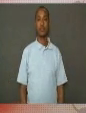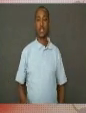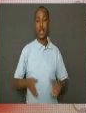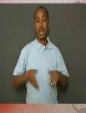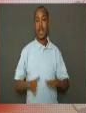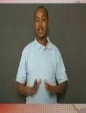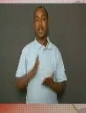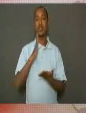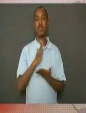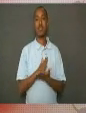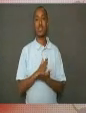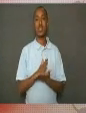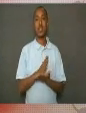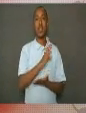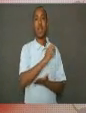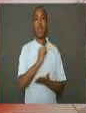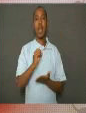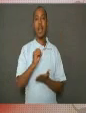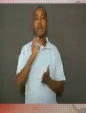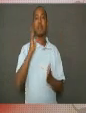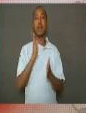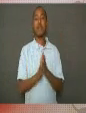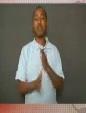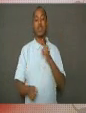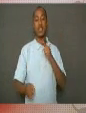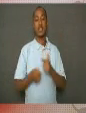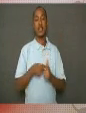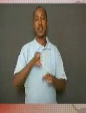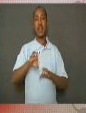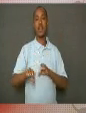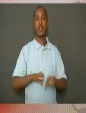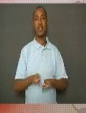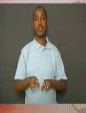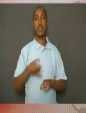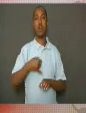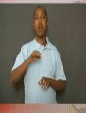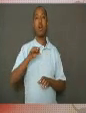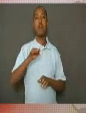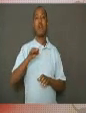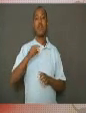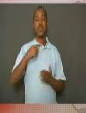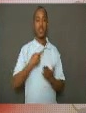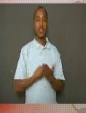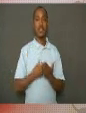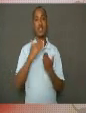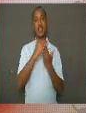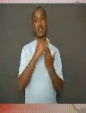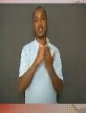Let us pause and perform the second activity of this lesson.